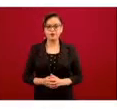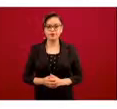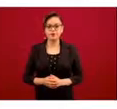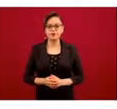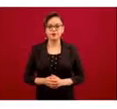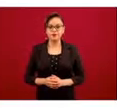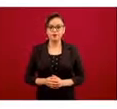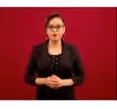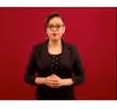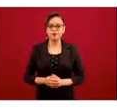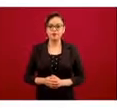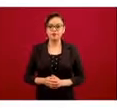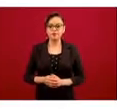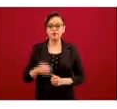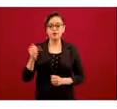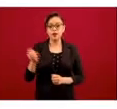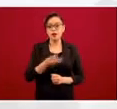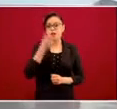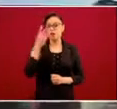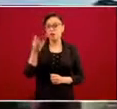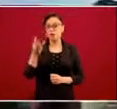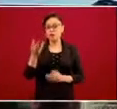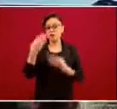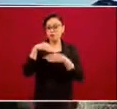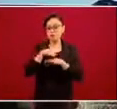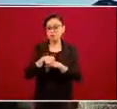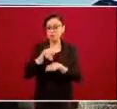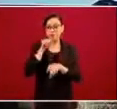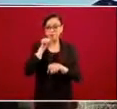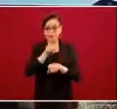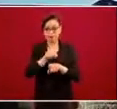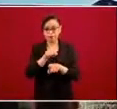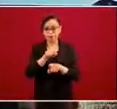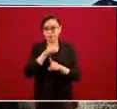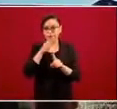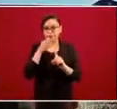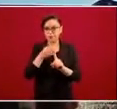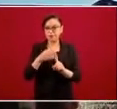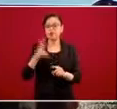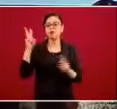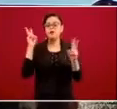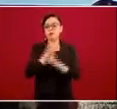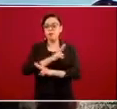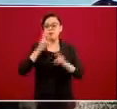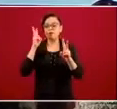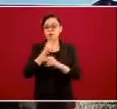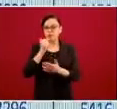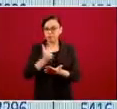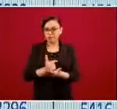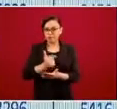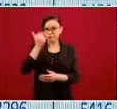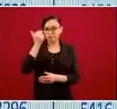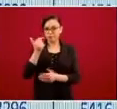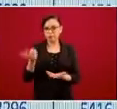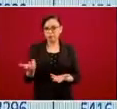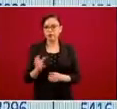all over the country that integrate the national health system. We have 3 clinical symptoms that we focus